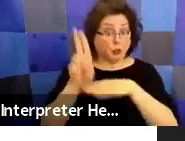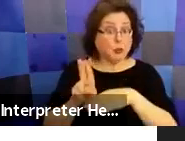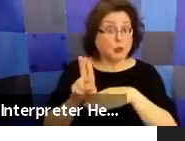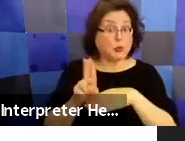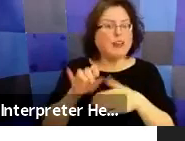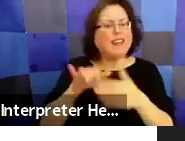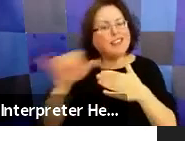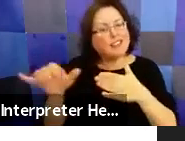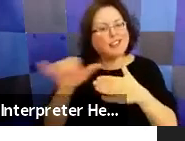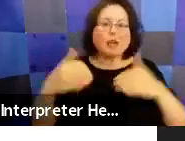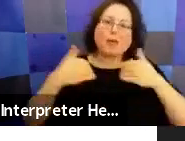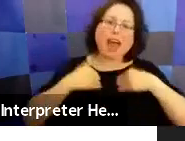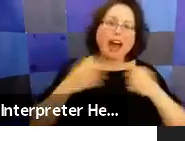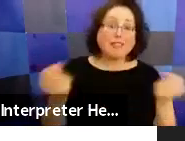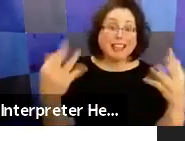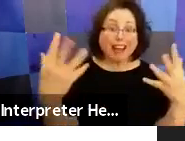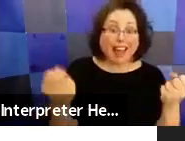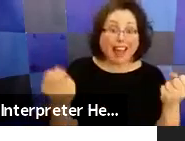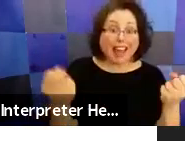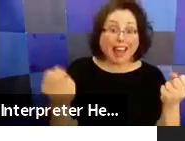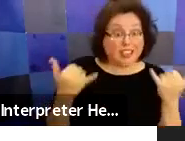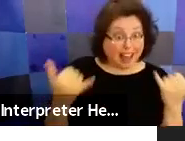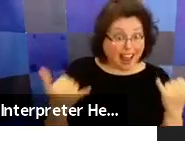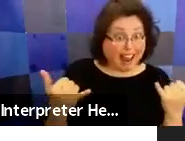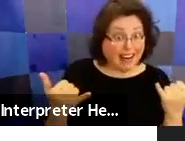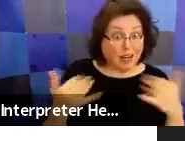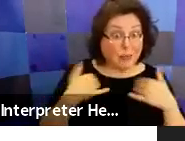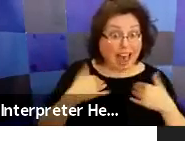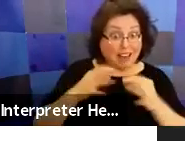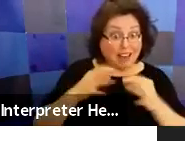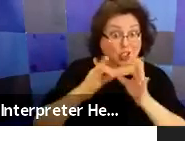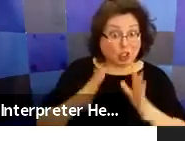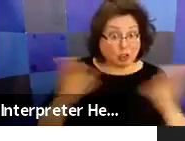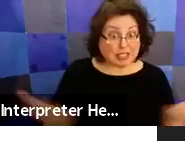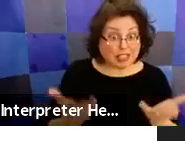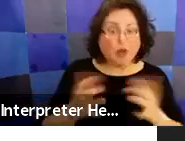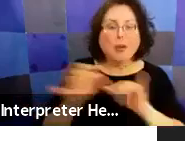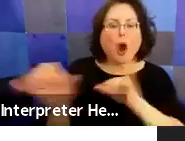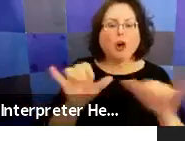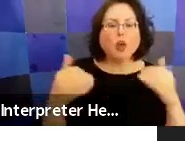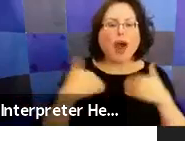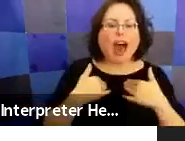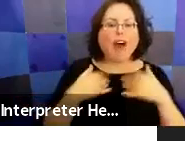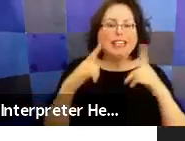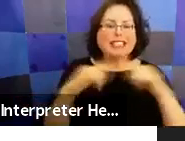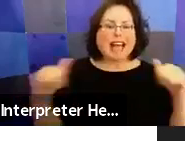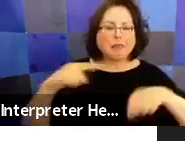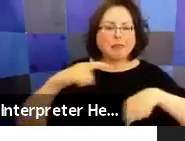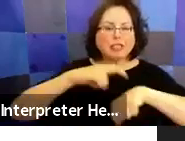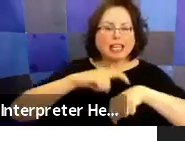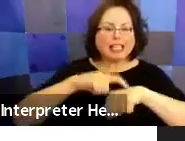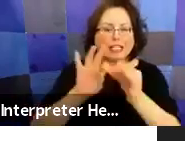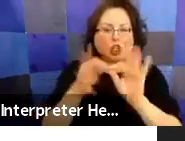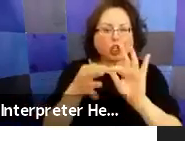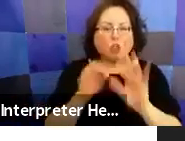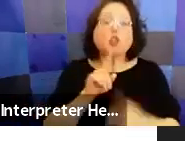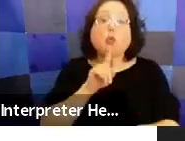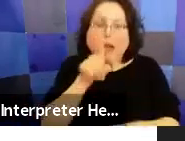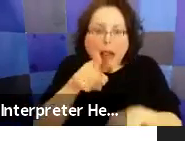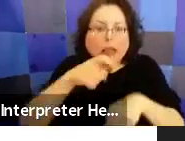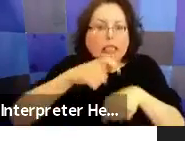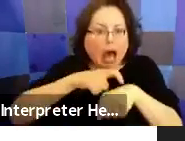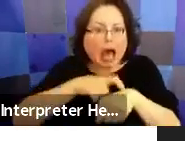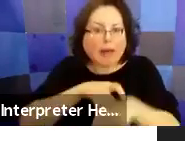know, just like we have sign language interpreters here with us today, there are simultaneous interpreters who interpret in real time,